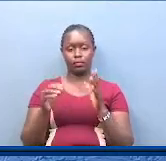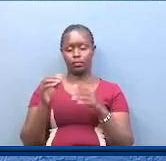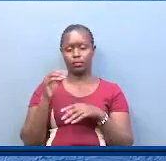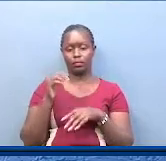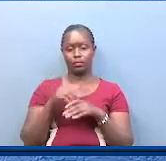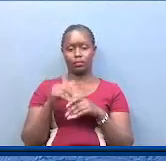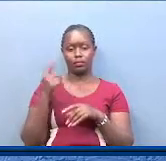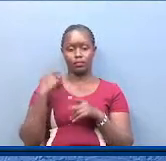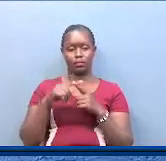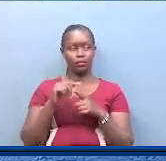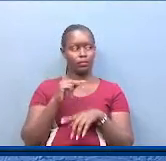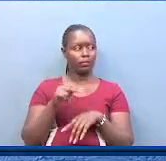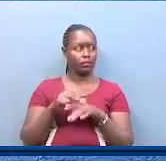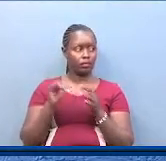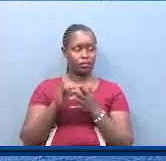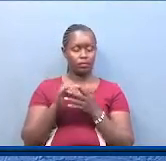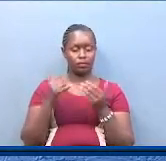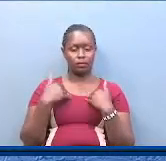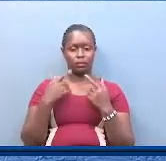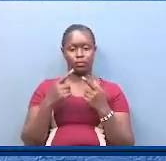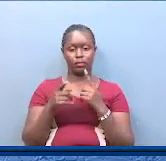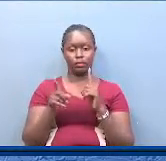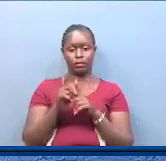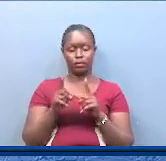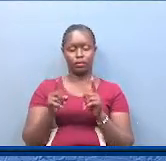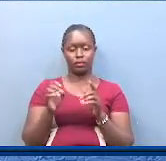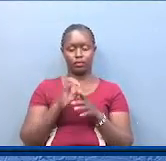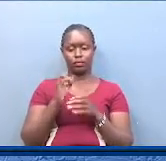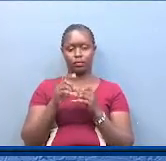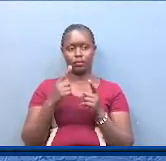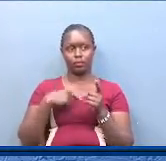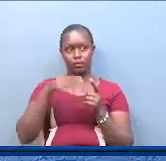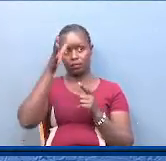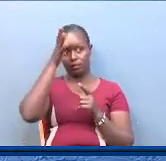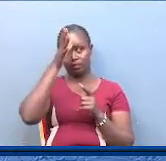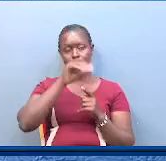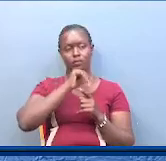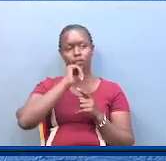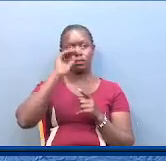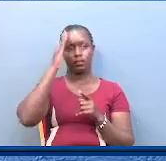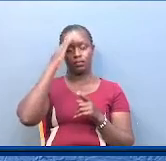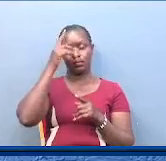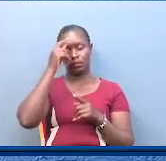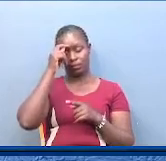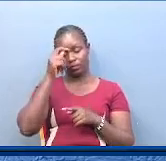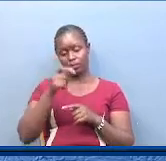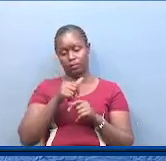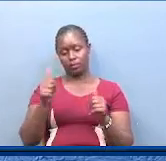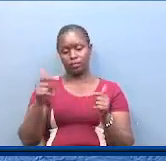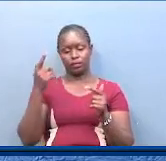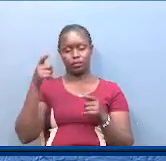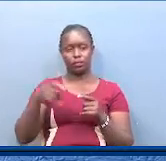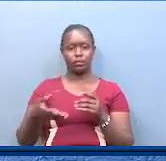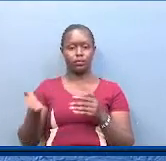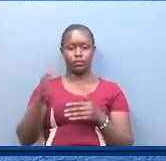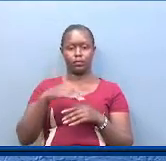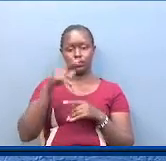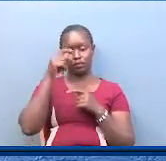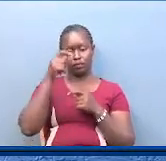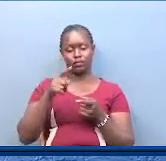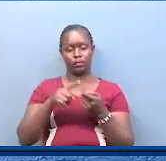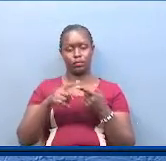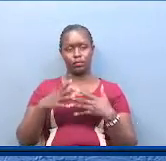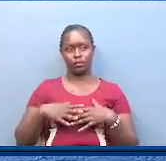nation as a nation that they have a birthright. Uh-huh. Even if your father's name is not known, you're respected. We need to return respect back to the